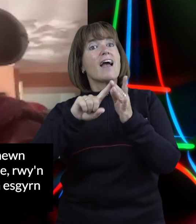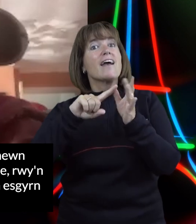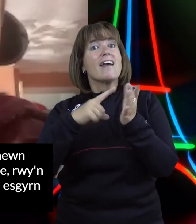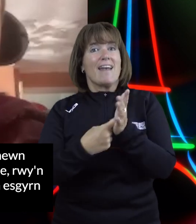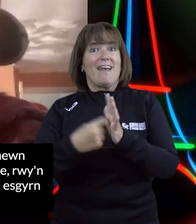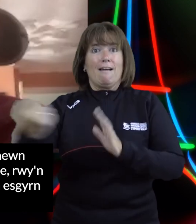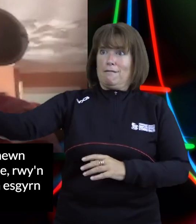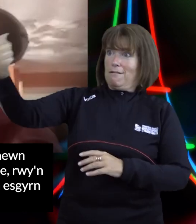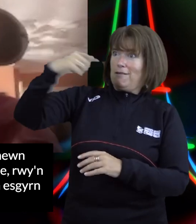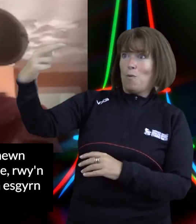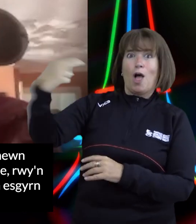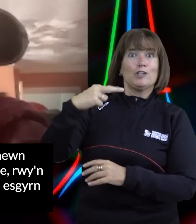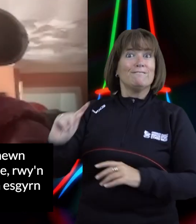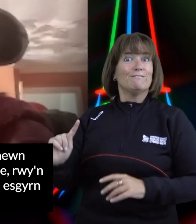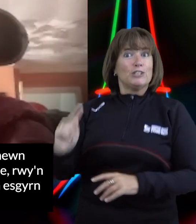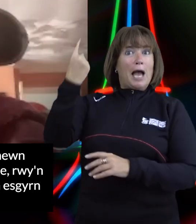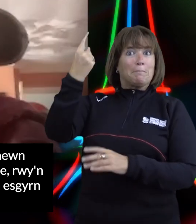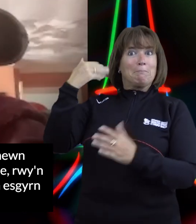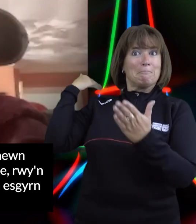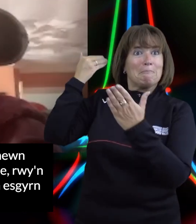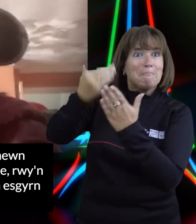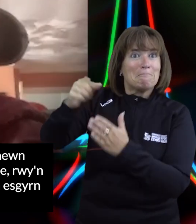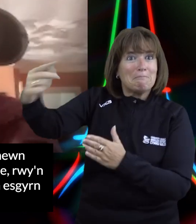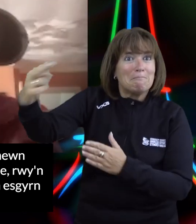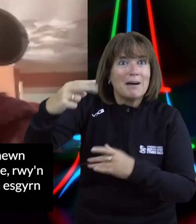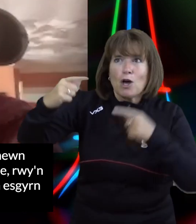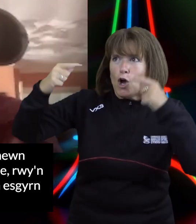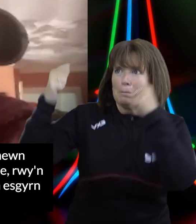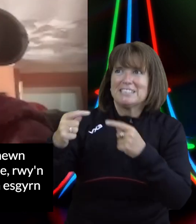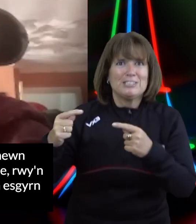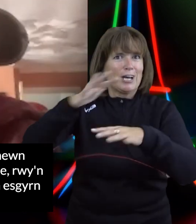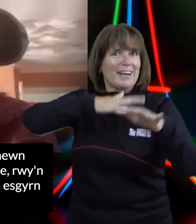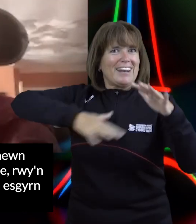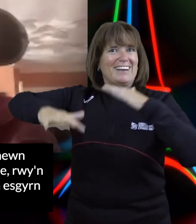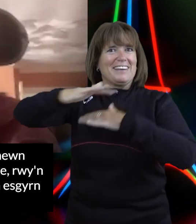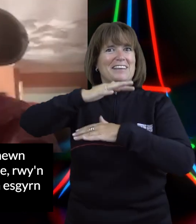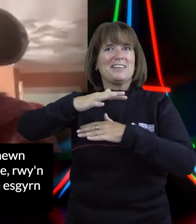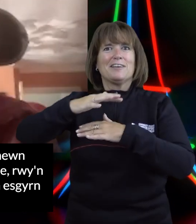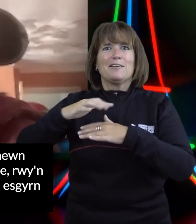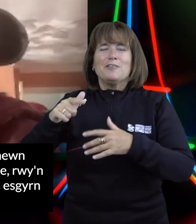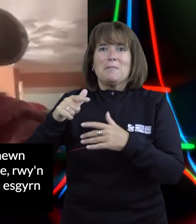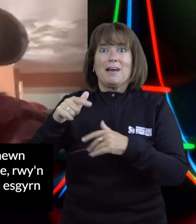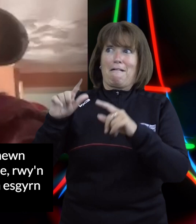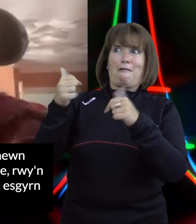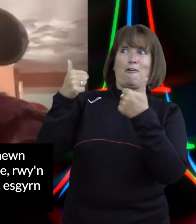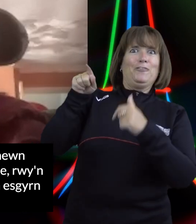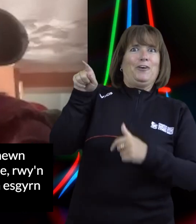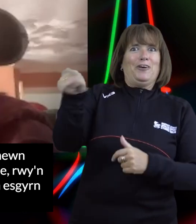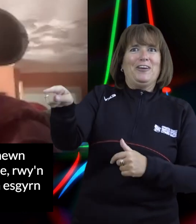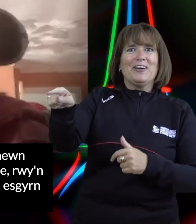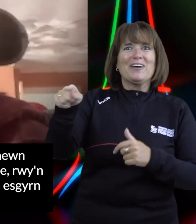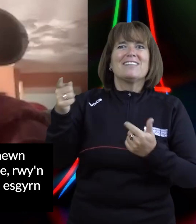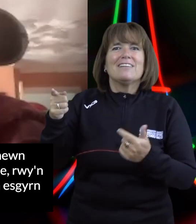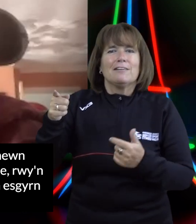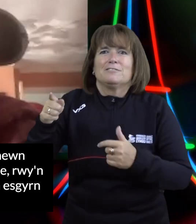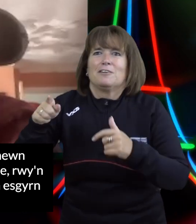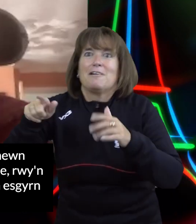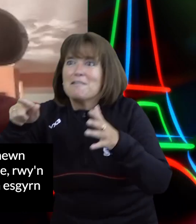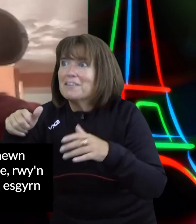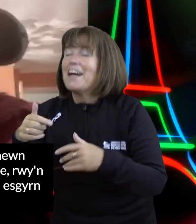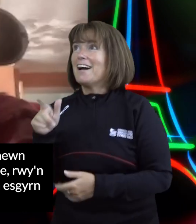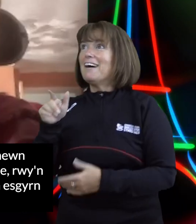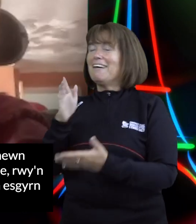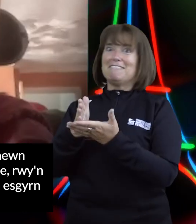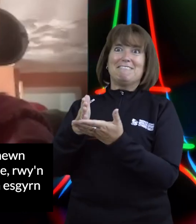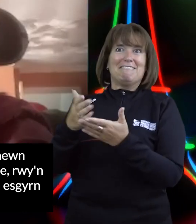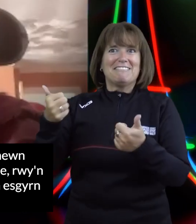me, which will be the first time she's seen me in a competitive environment. So yeah, that'll be cool for her.